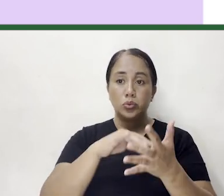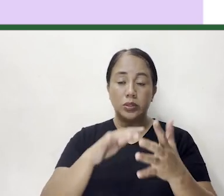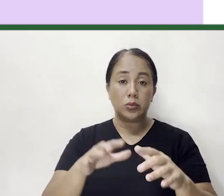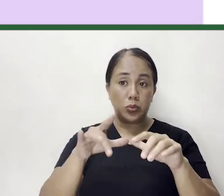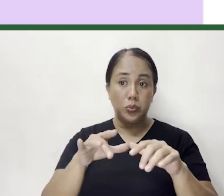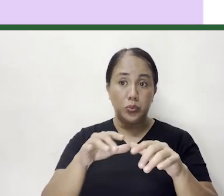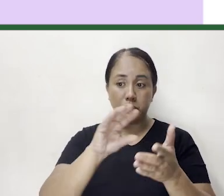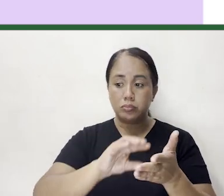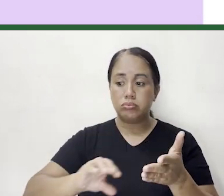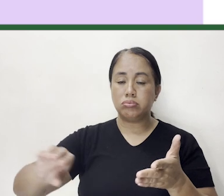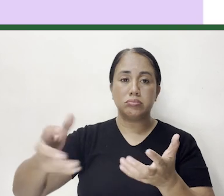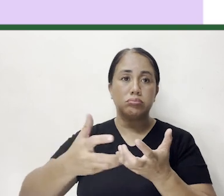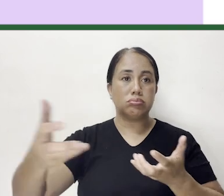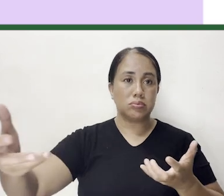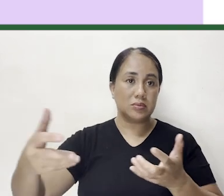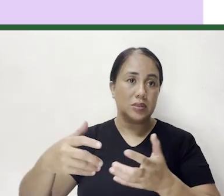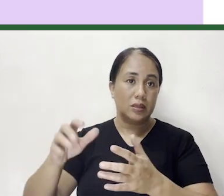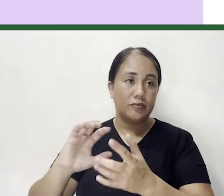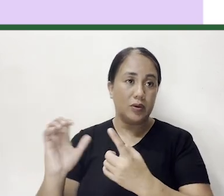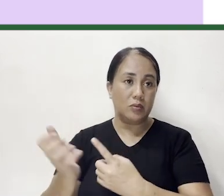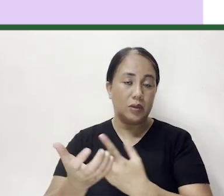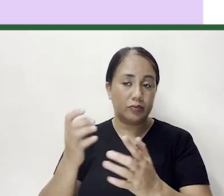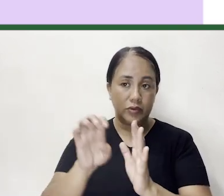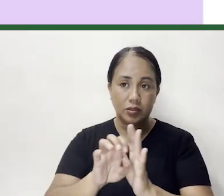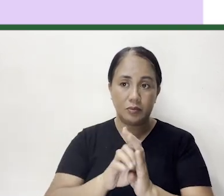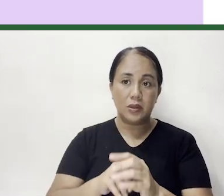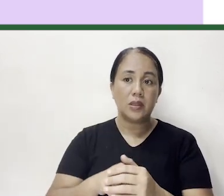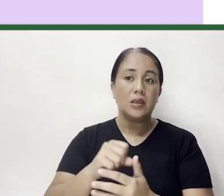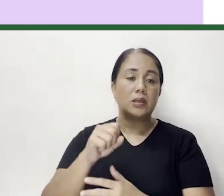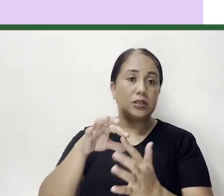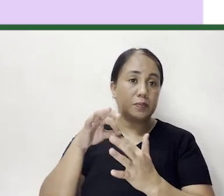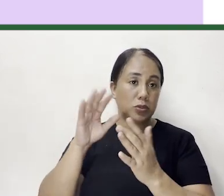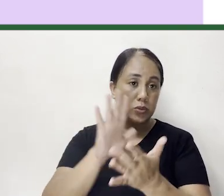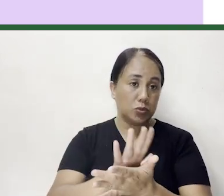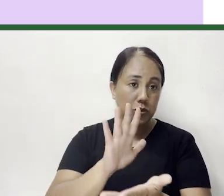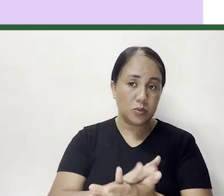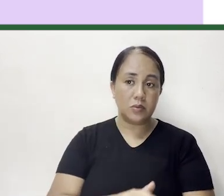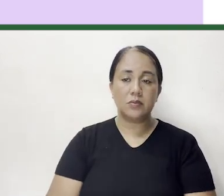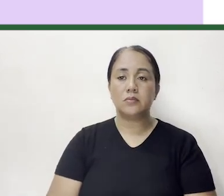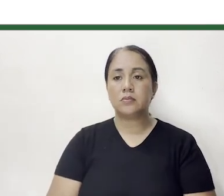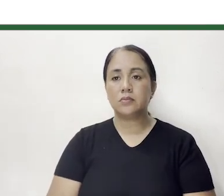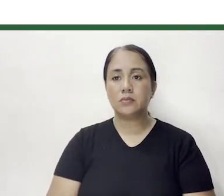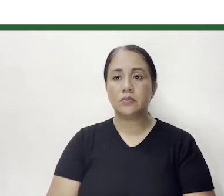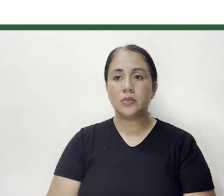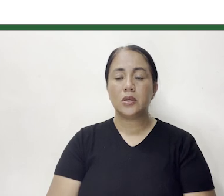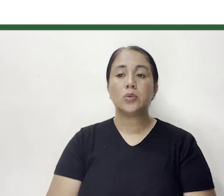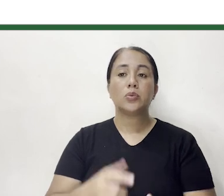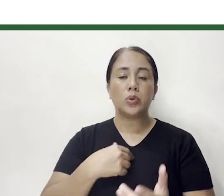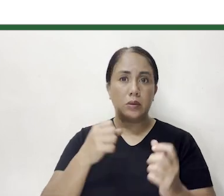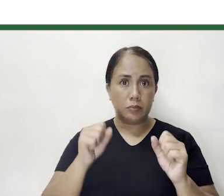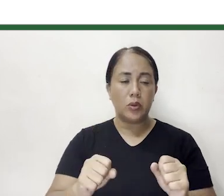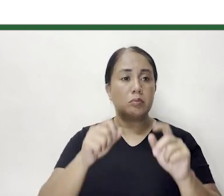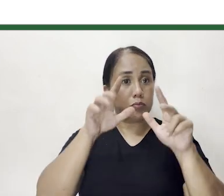Placing learners with disabilities in segregated learning environment, for example, special schools.